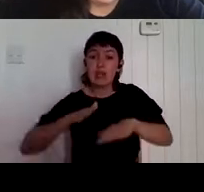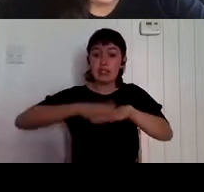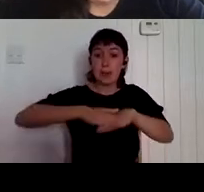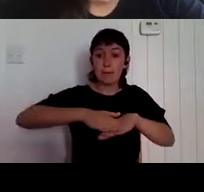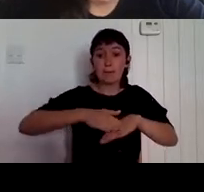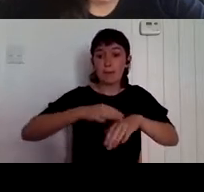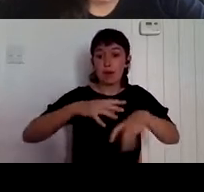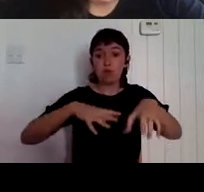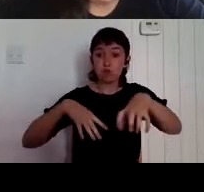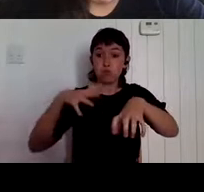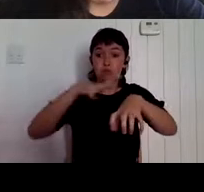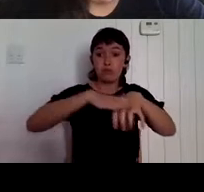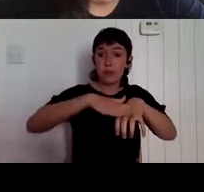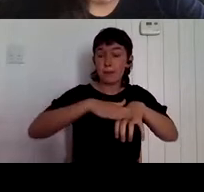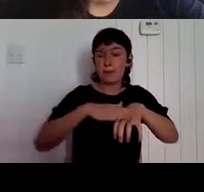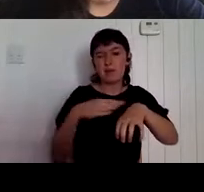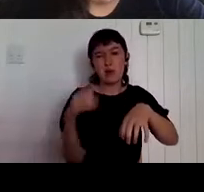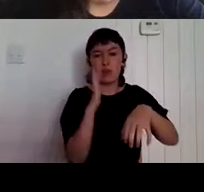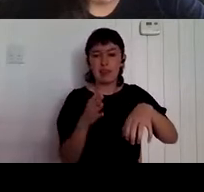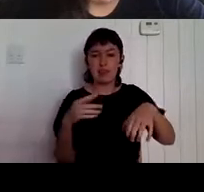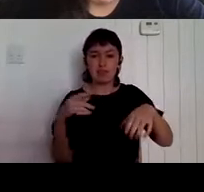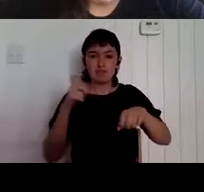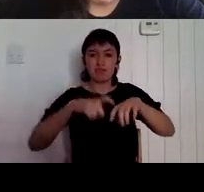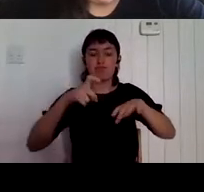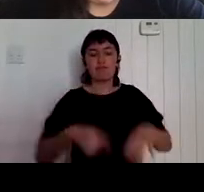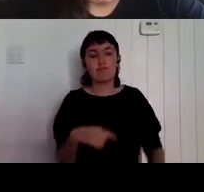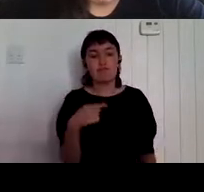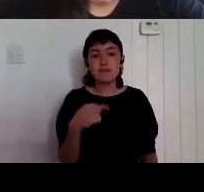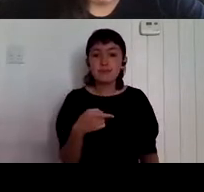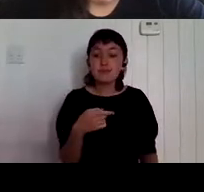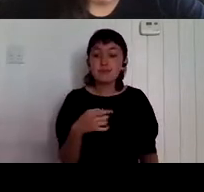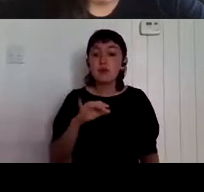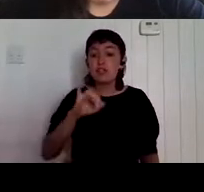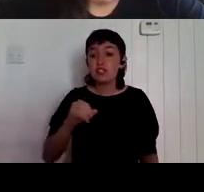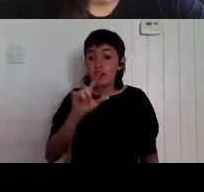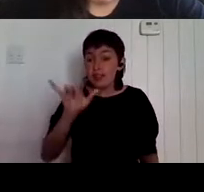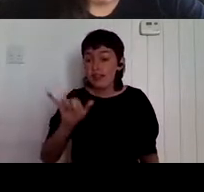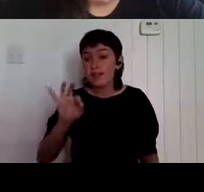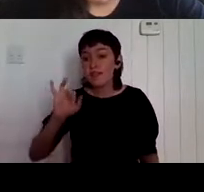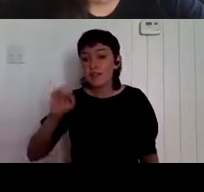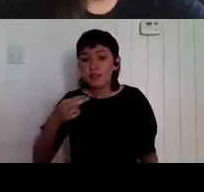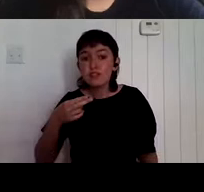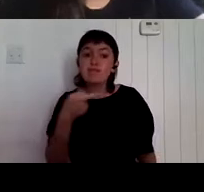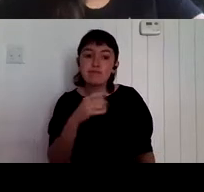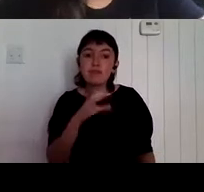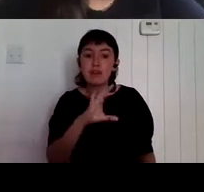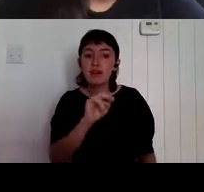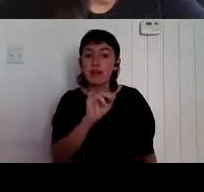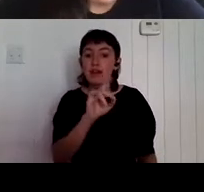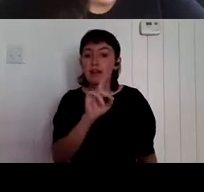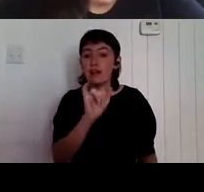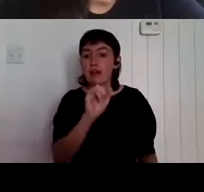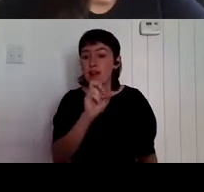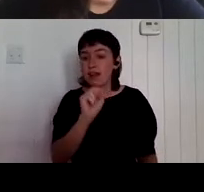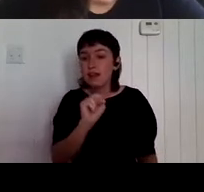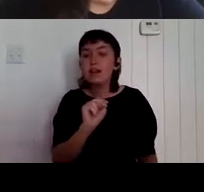feature characterizes all nidarians. So, not only are jellyfish nidarians, but sea anemones, certain corals, anything